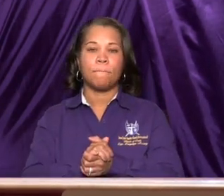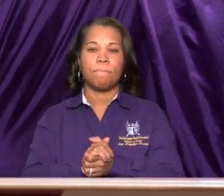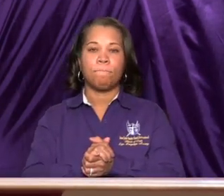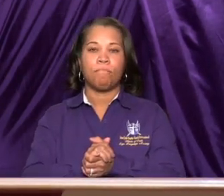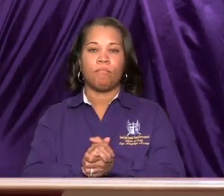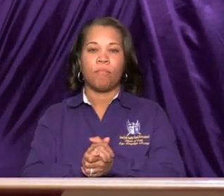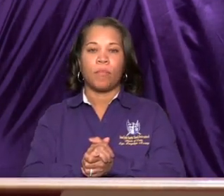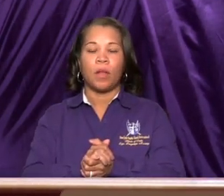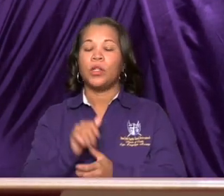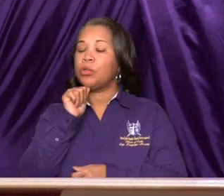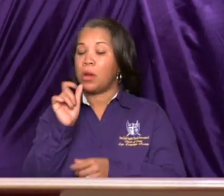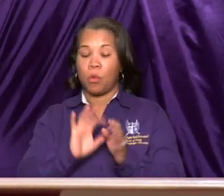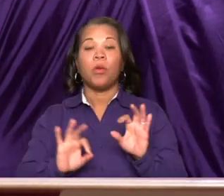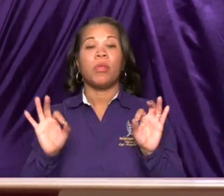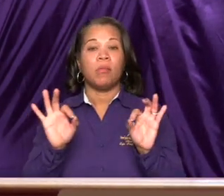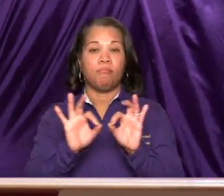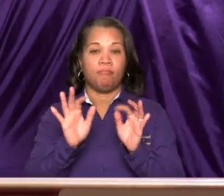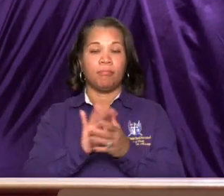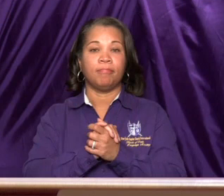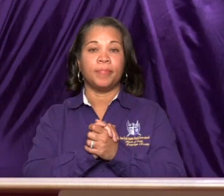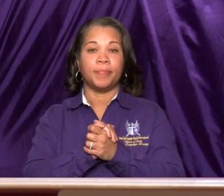That you are unworthy.